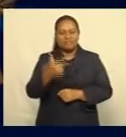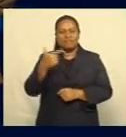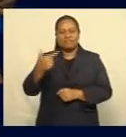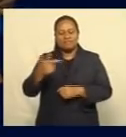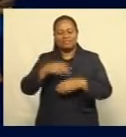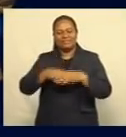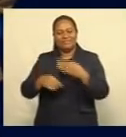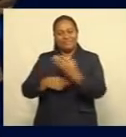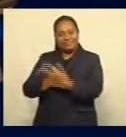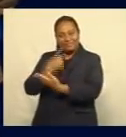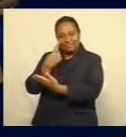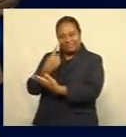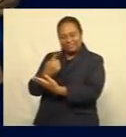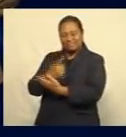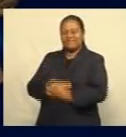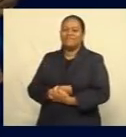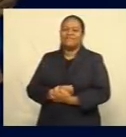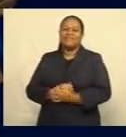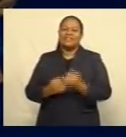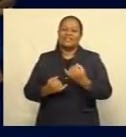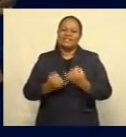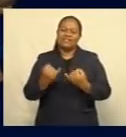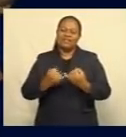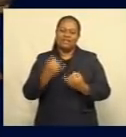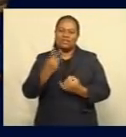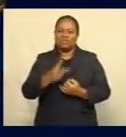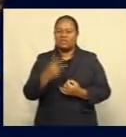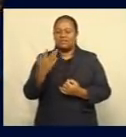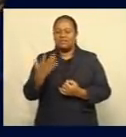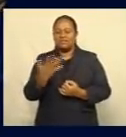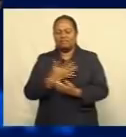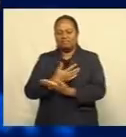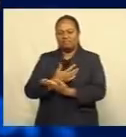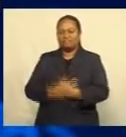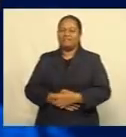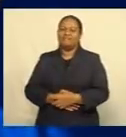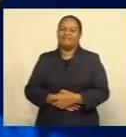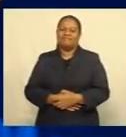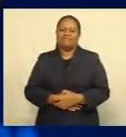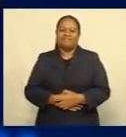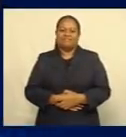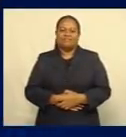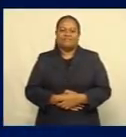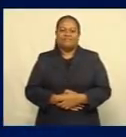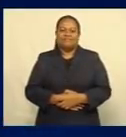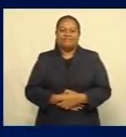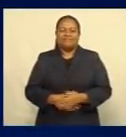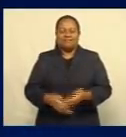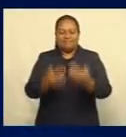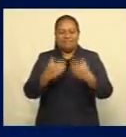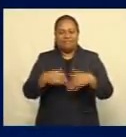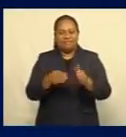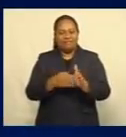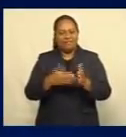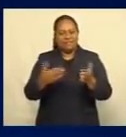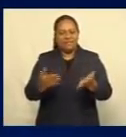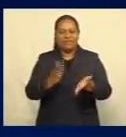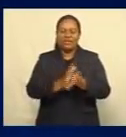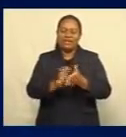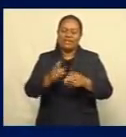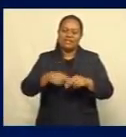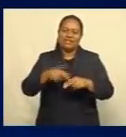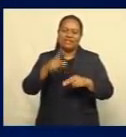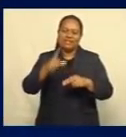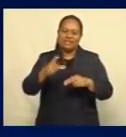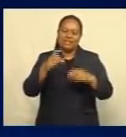$1,777 per ounce, and silver closed down at $25.80 per ounce. And now Sharon from HFC Bank joins